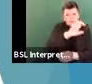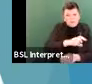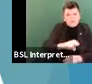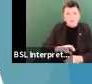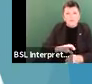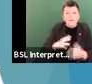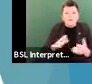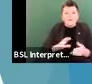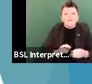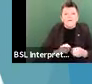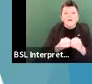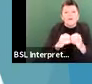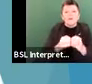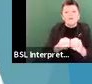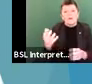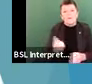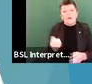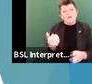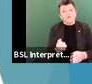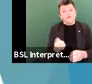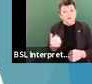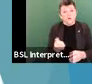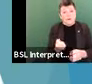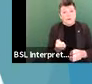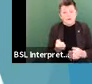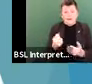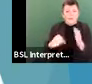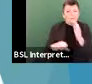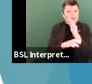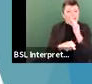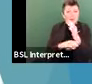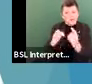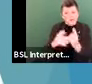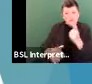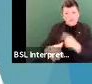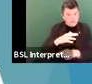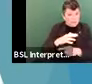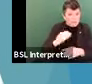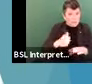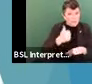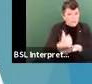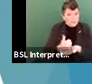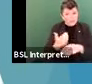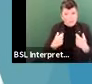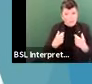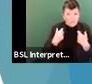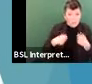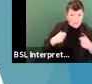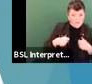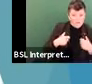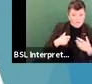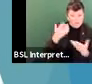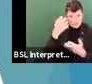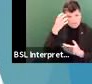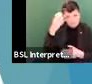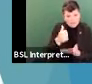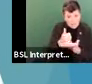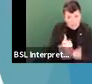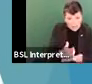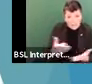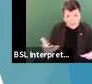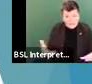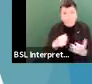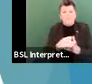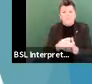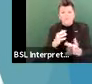wage earner middle-class society based on welfare state, on